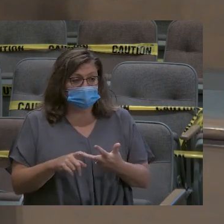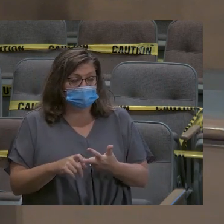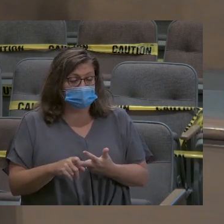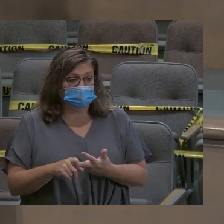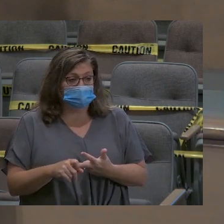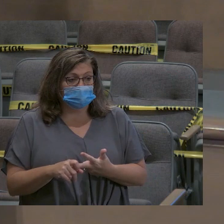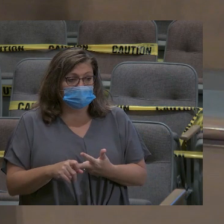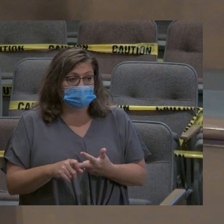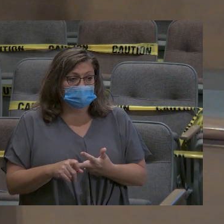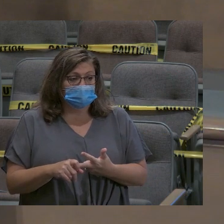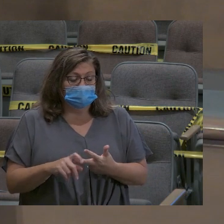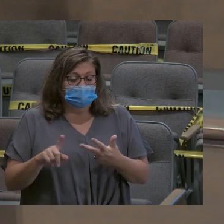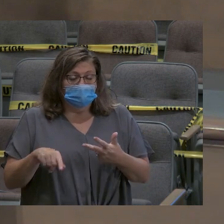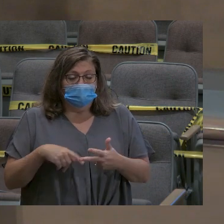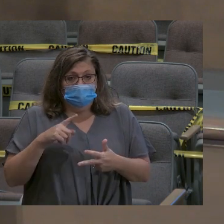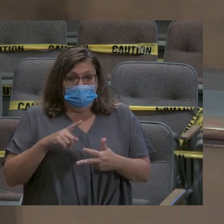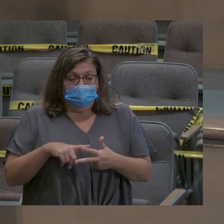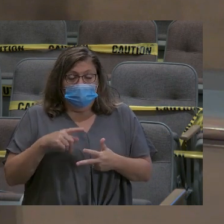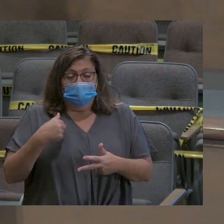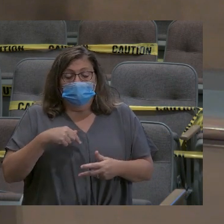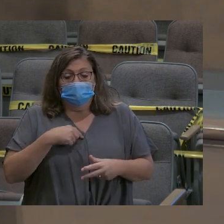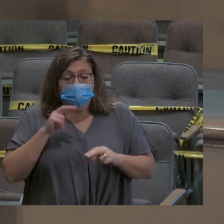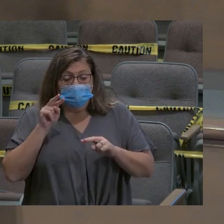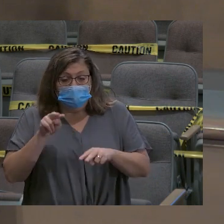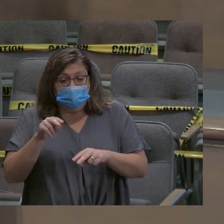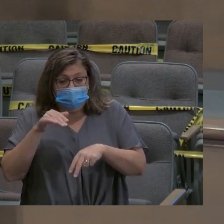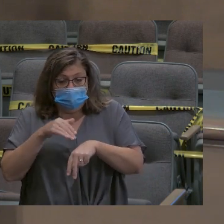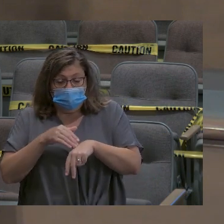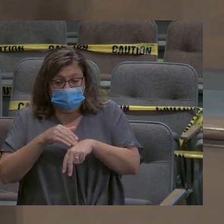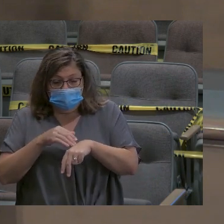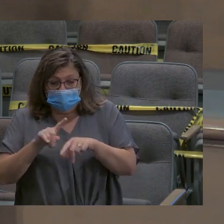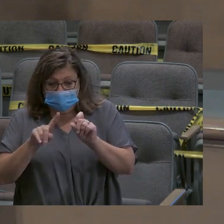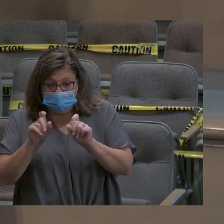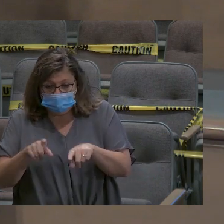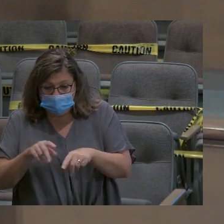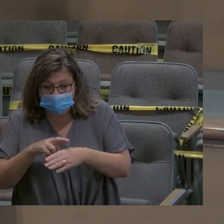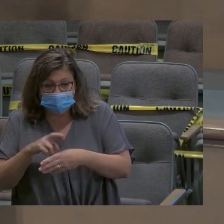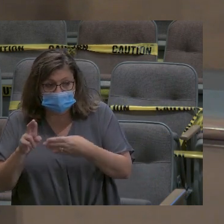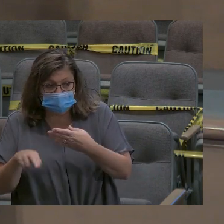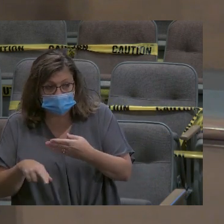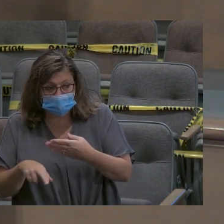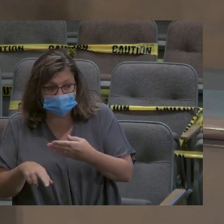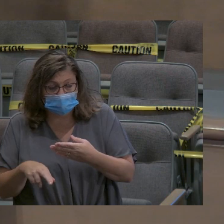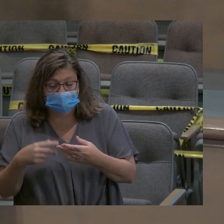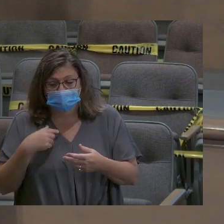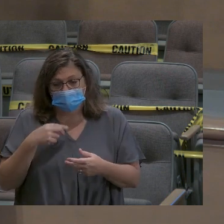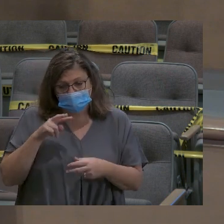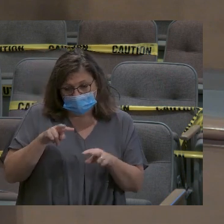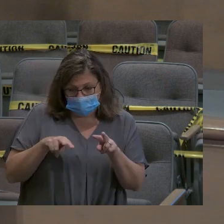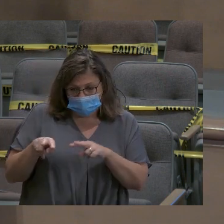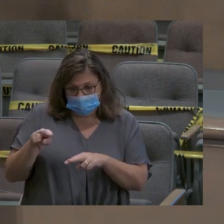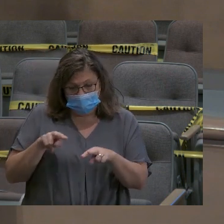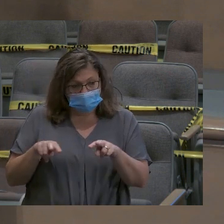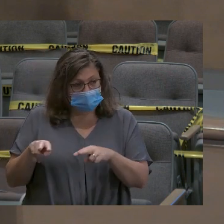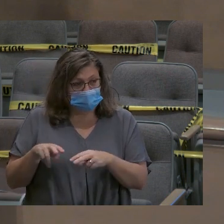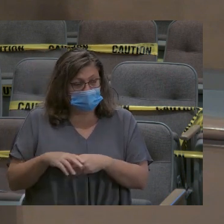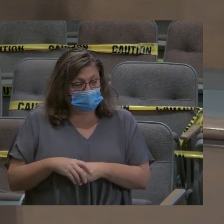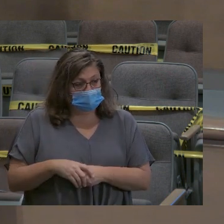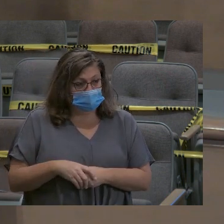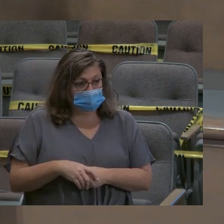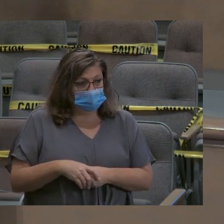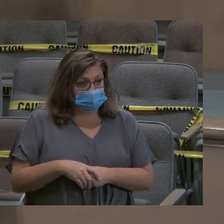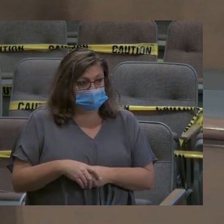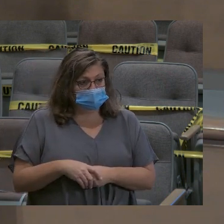When we are looking at the value of a laboratory test, there are several things that we look at.